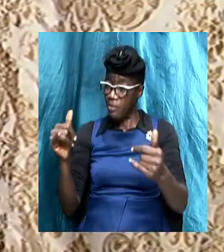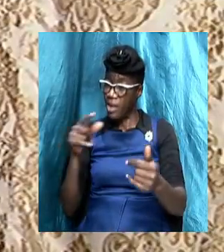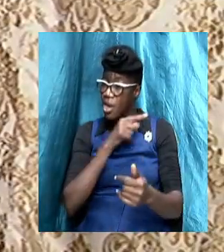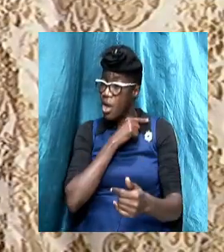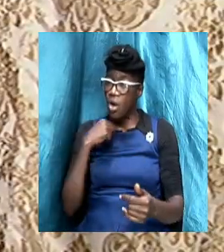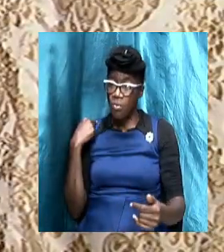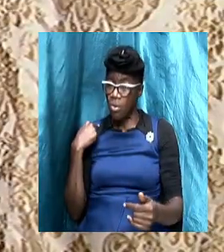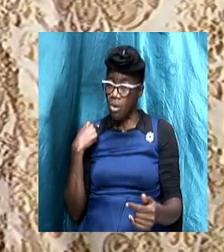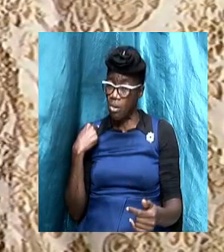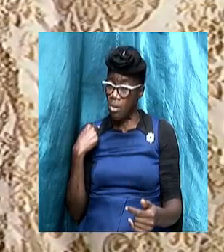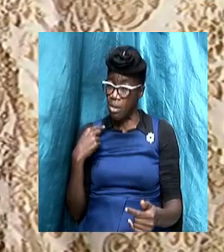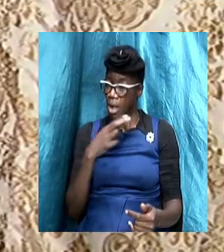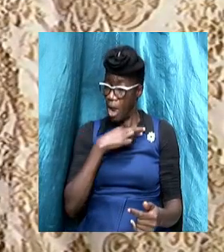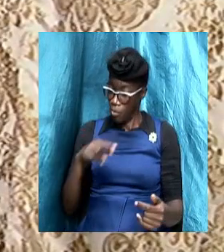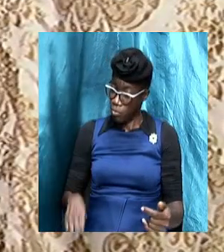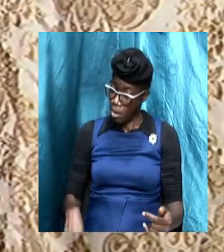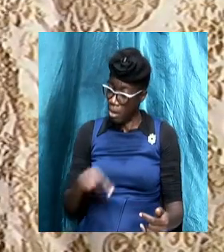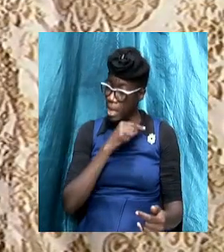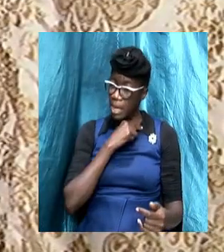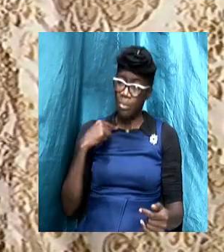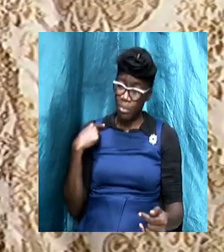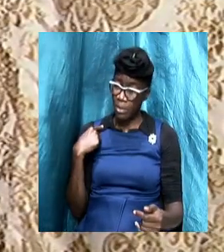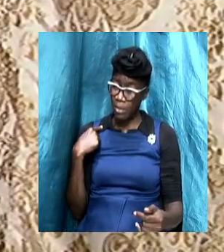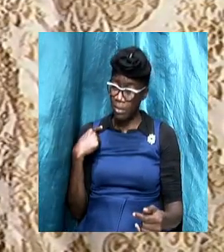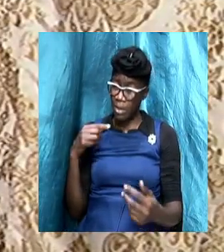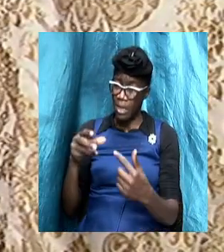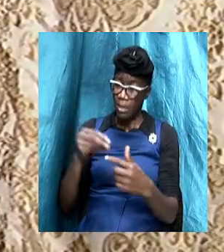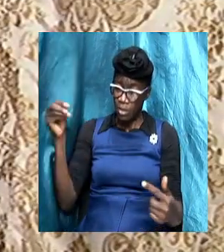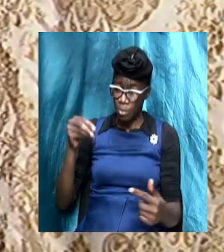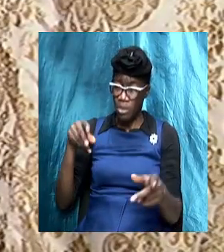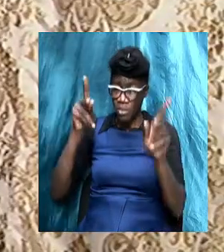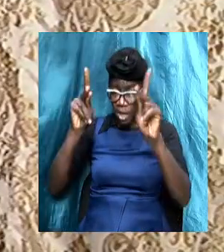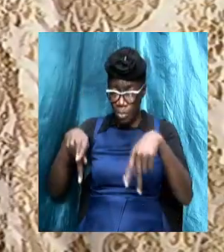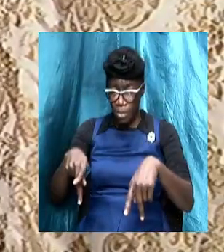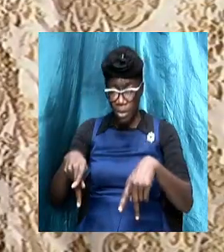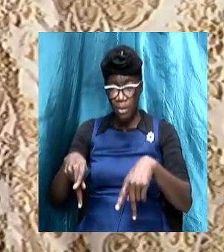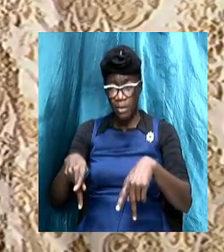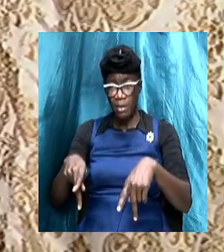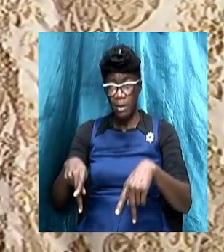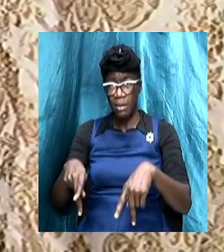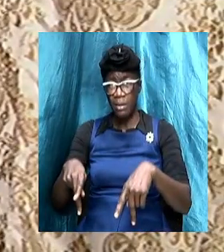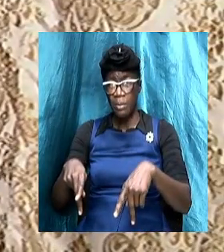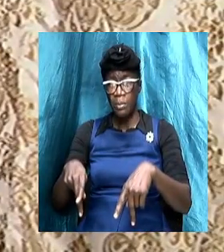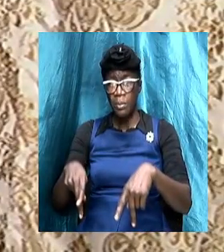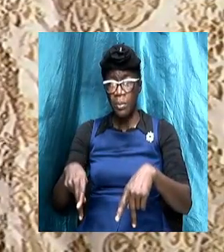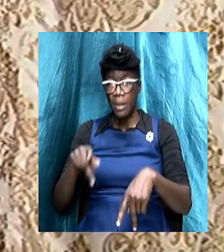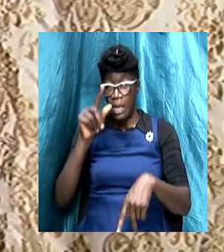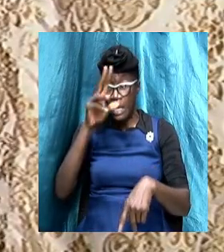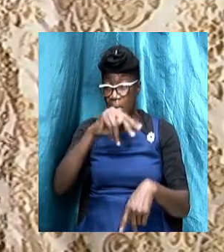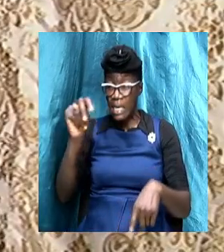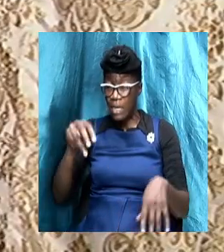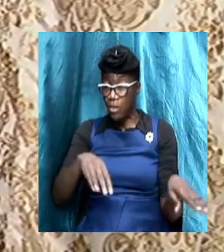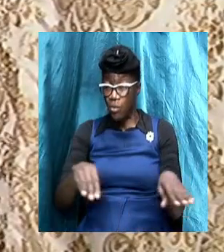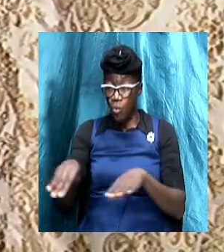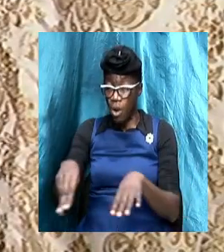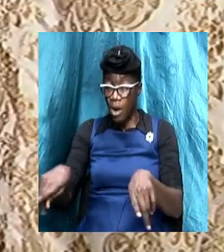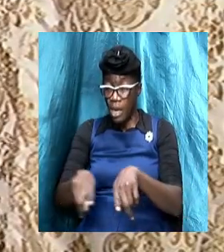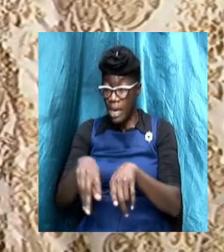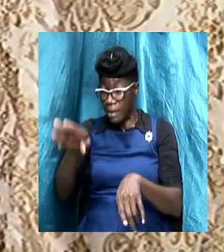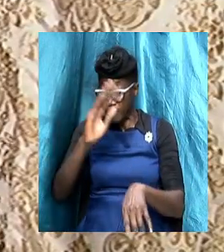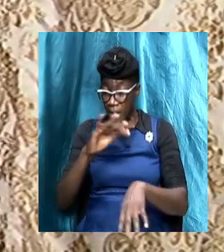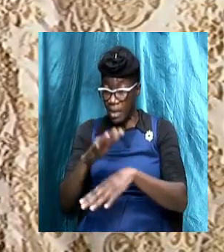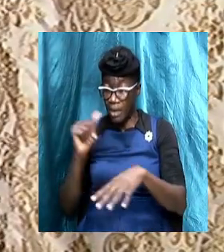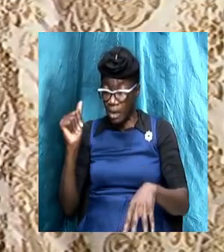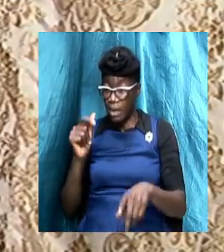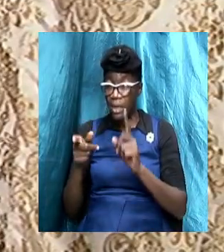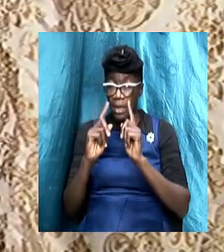holy nation. You're a peculiar person. Amen. You're not. You need to walk as God has called you to walk. You need to